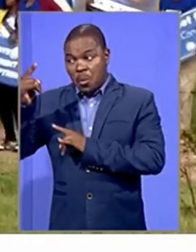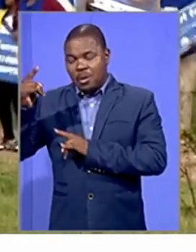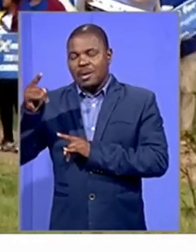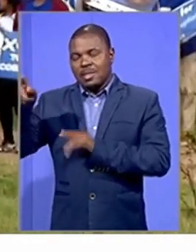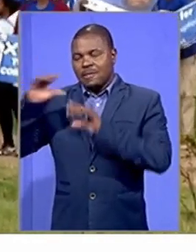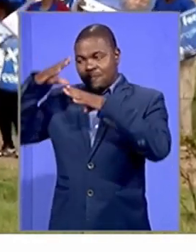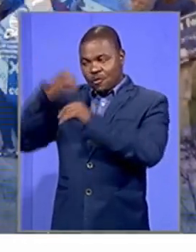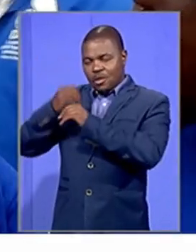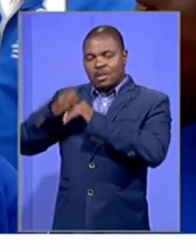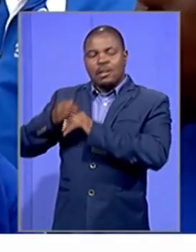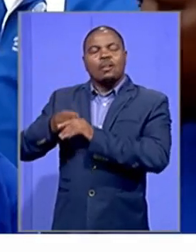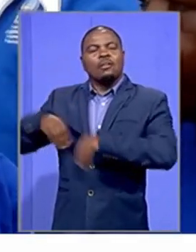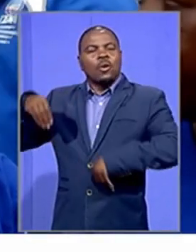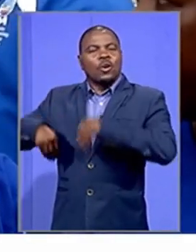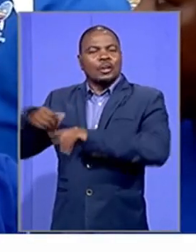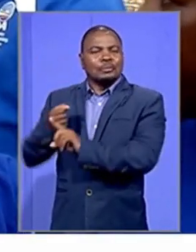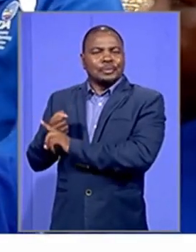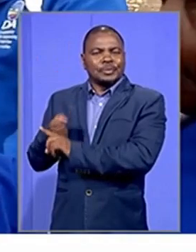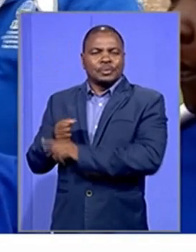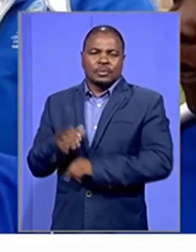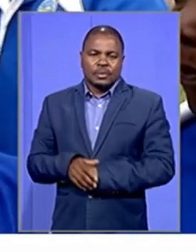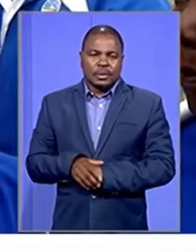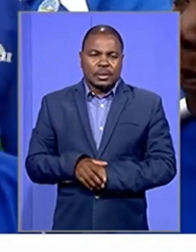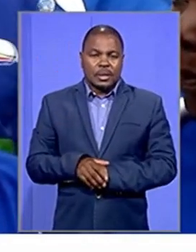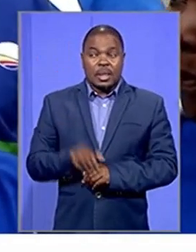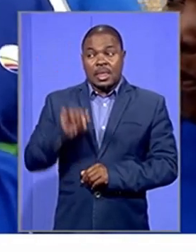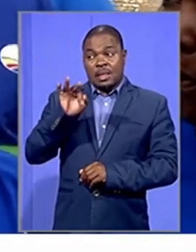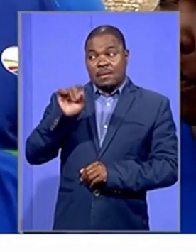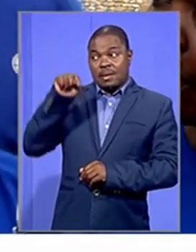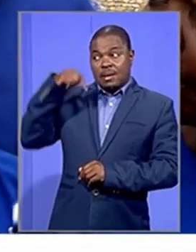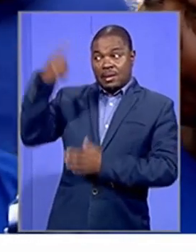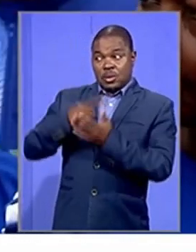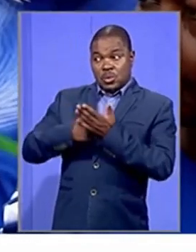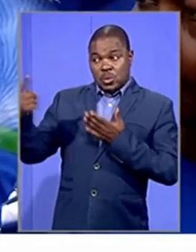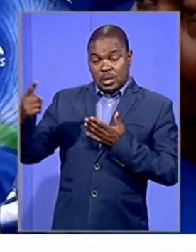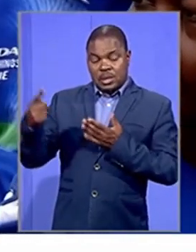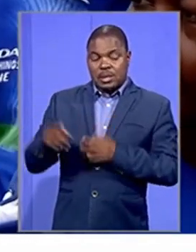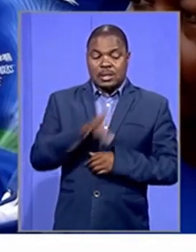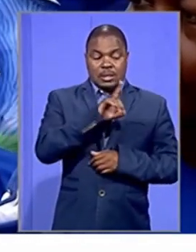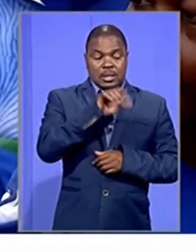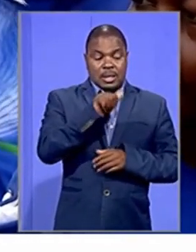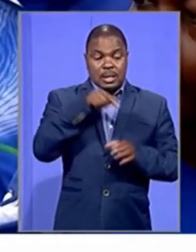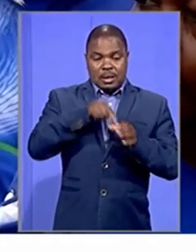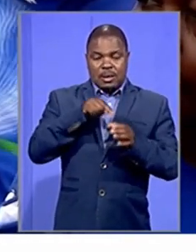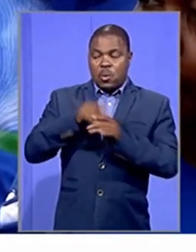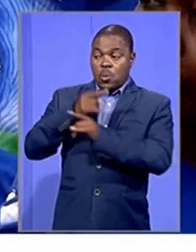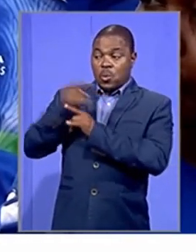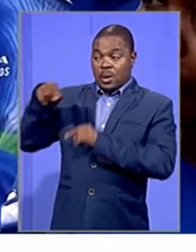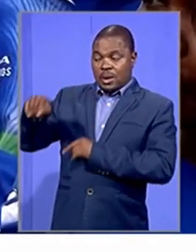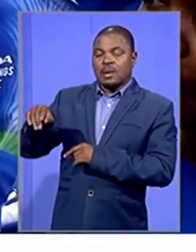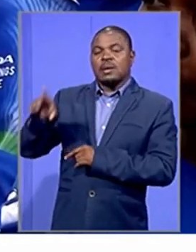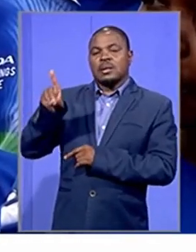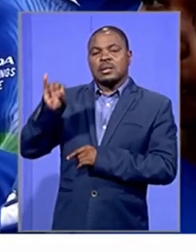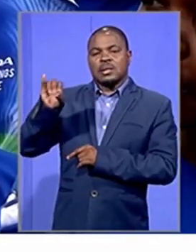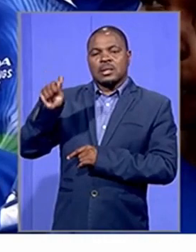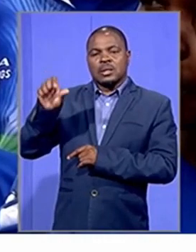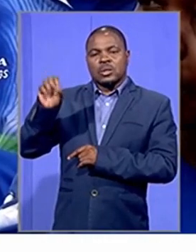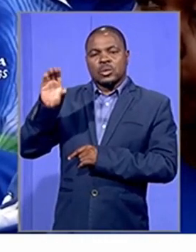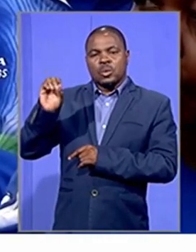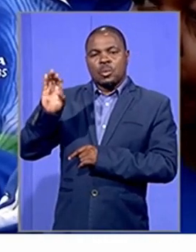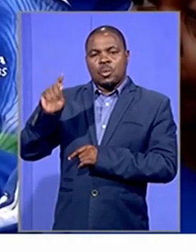mo masepaleng. If the DA next week wins Ditsobotla, we'll first have to make sure that we stop